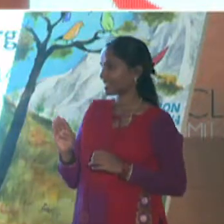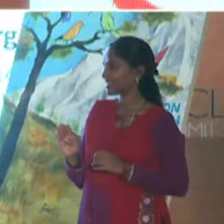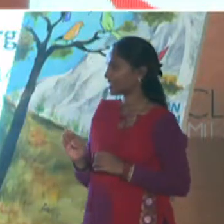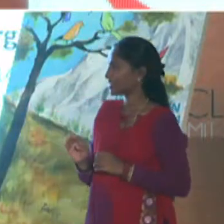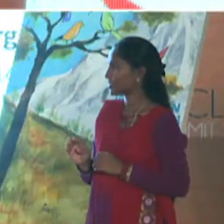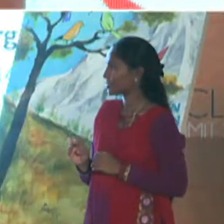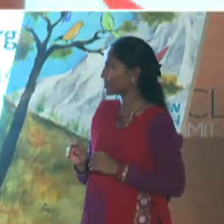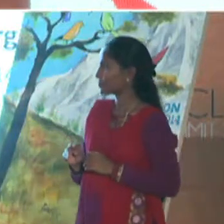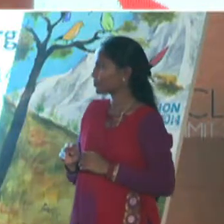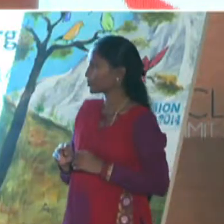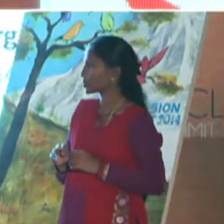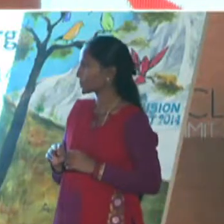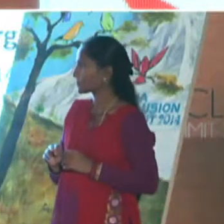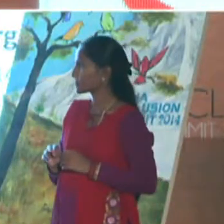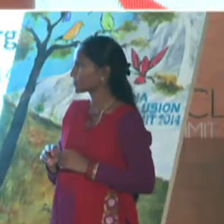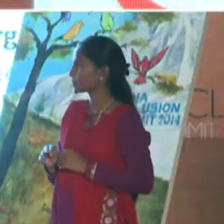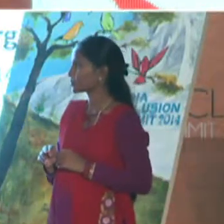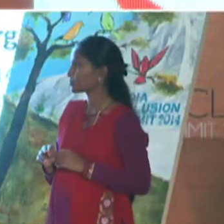school.